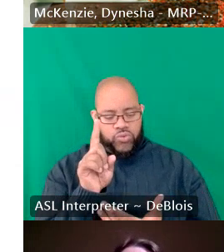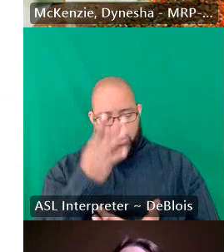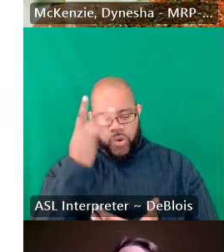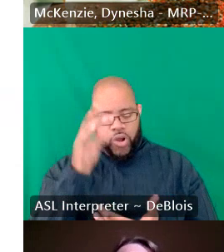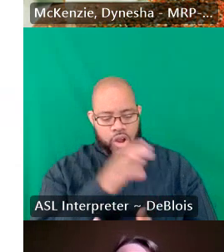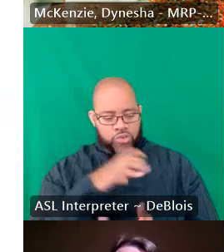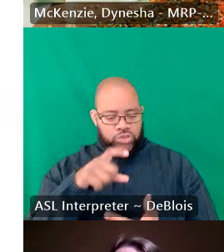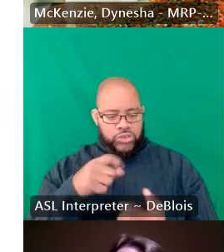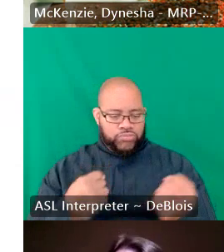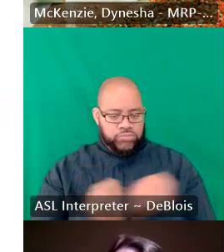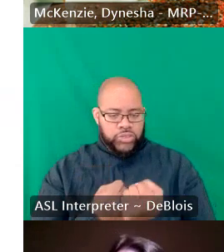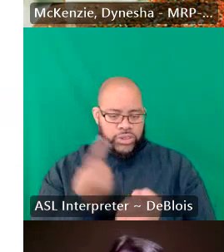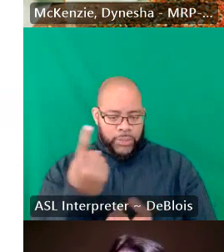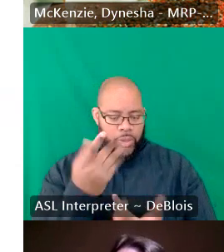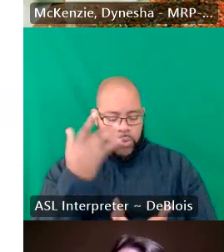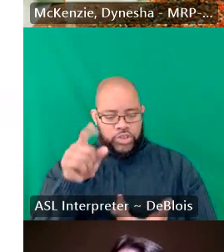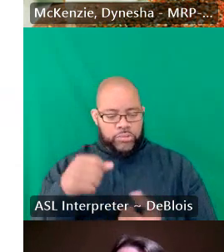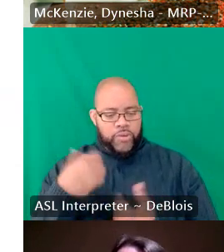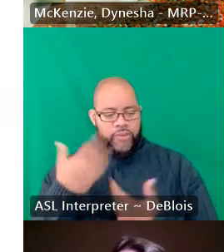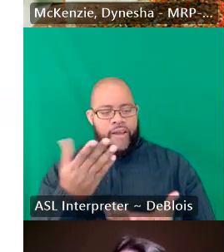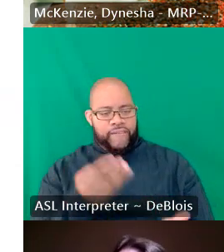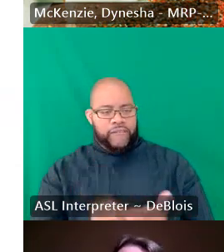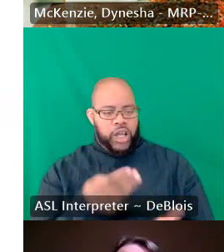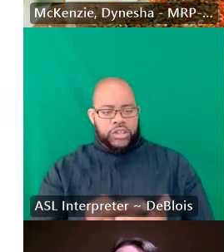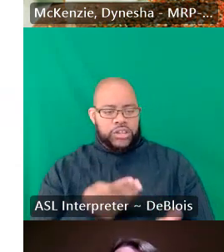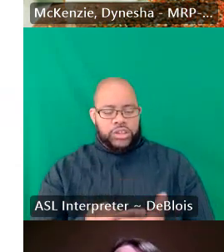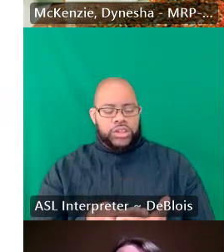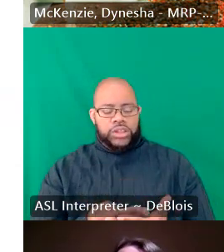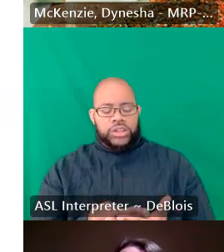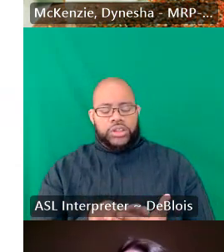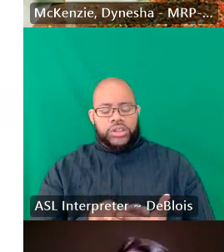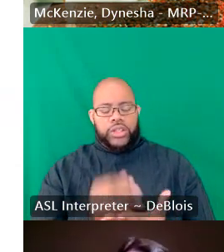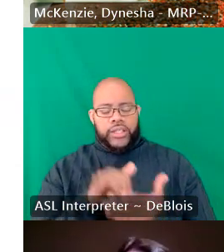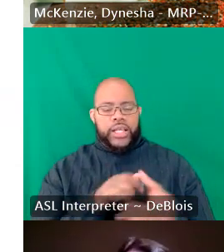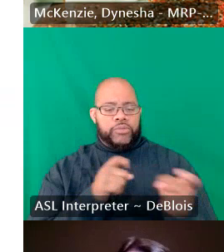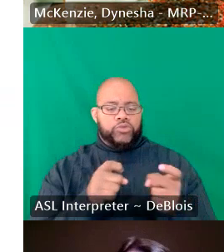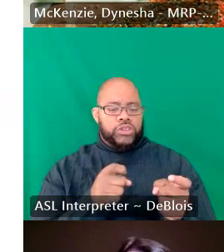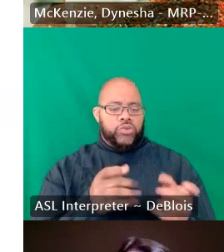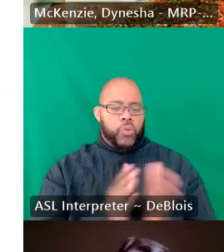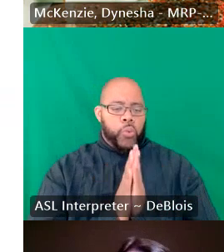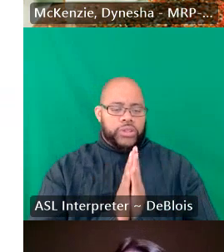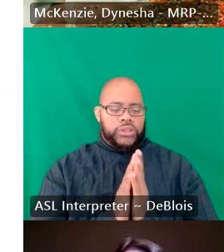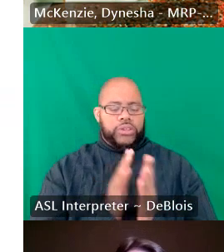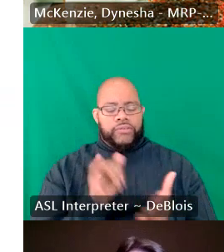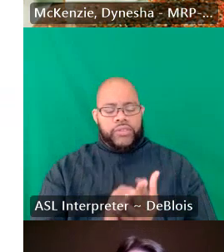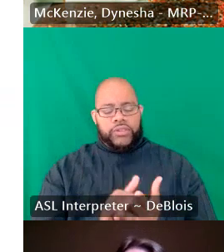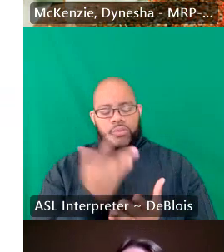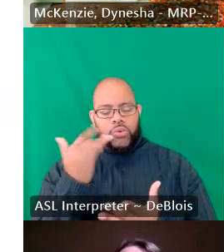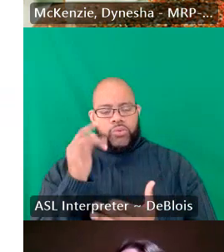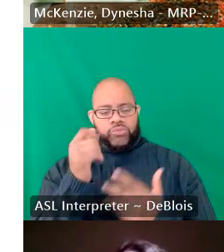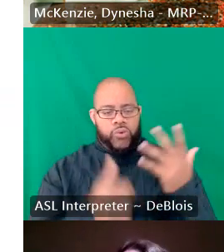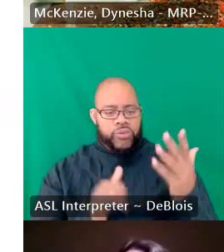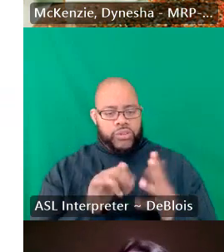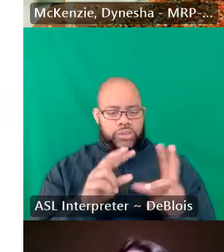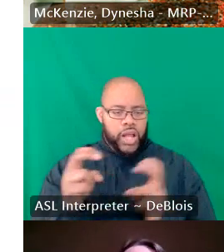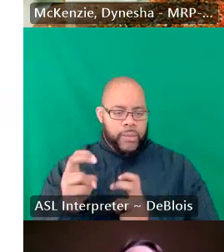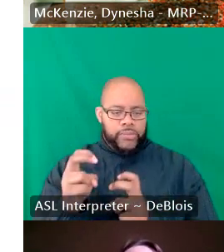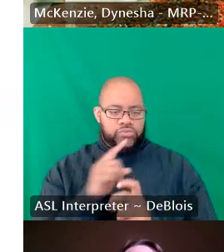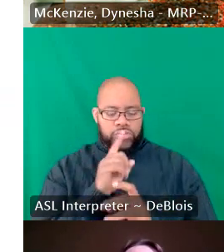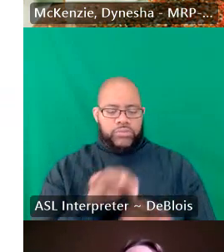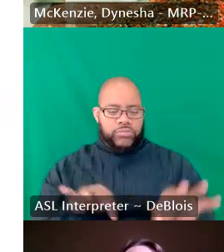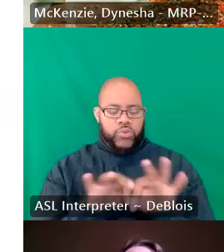should fund something. Why should Congress provide the funds that the administration has requested? So that's why all of these topics are very